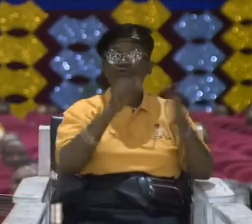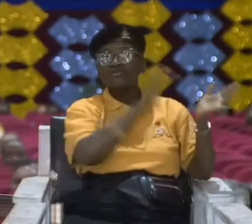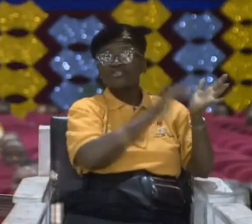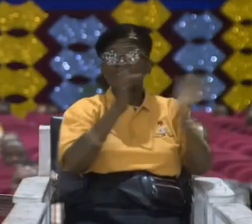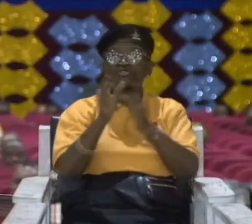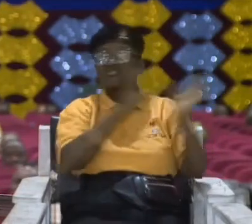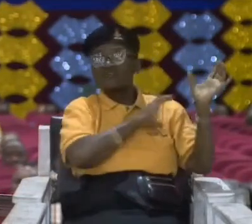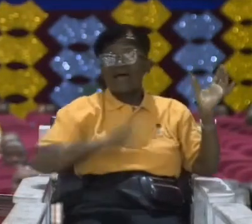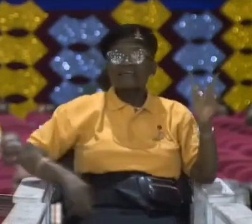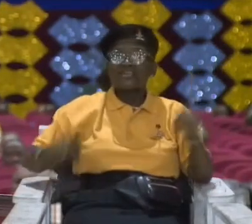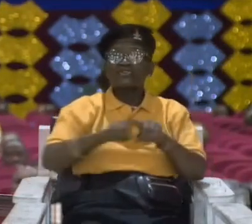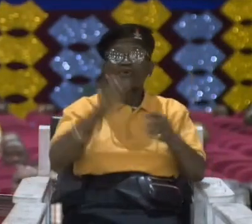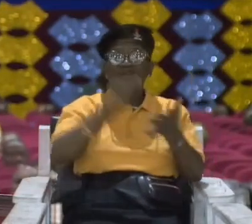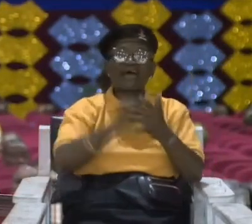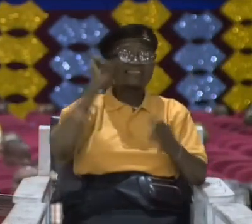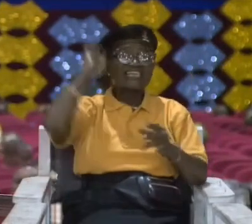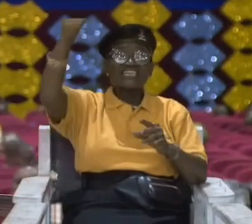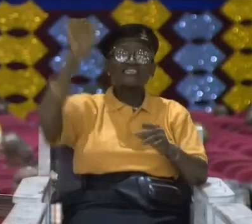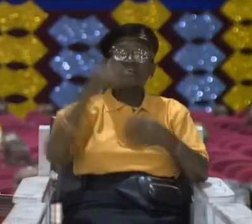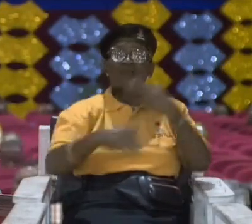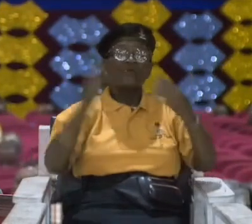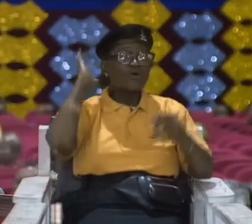I'm going to count from 1 to 5.